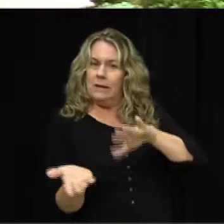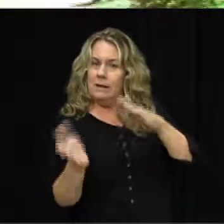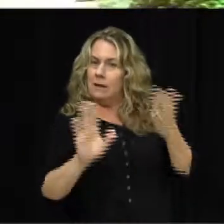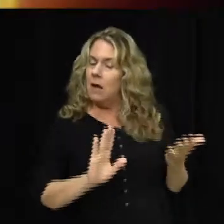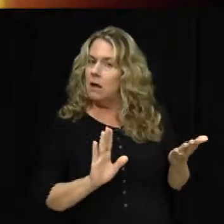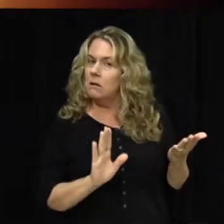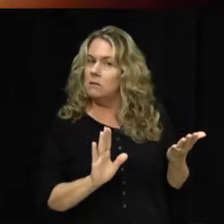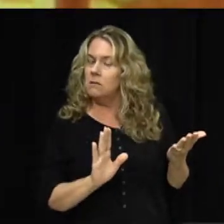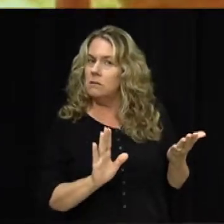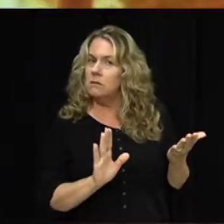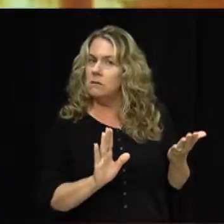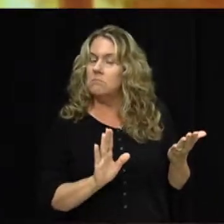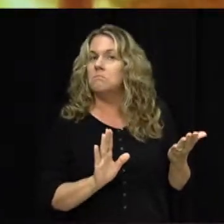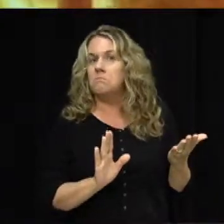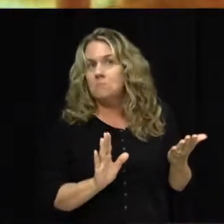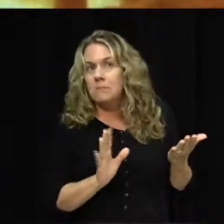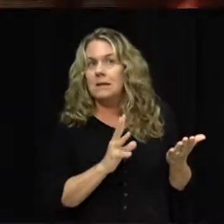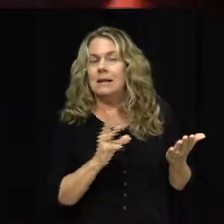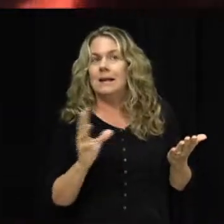died.